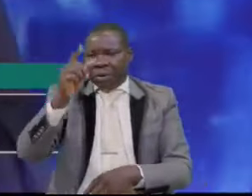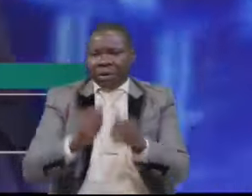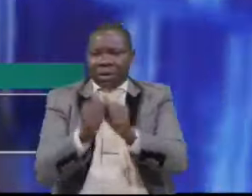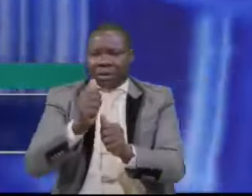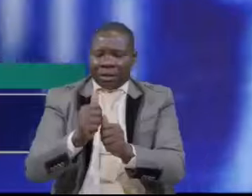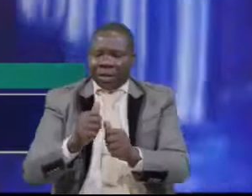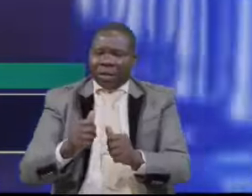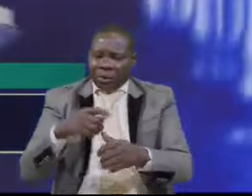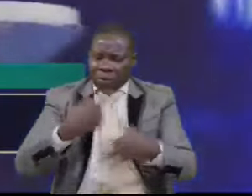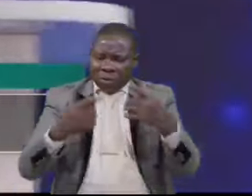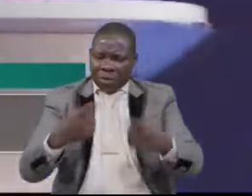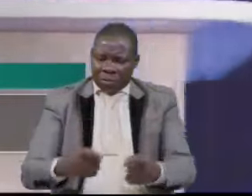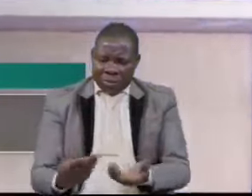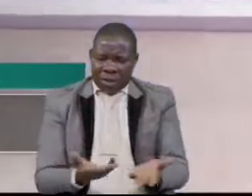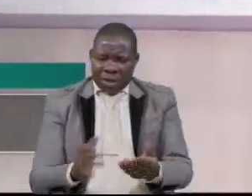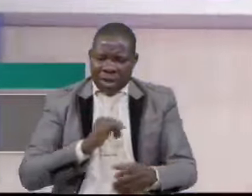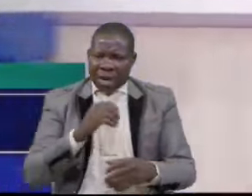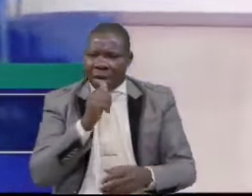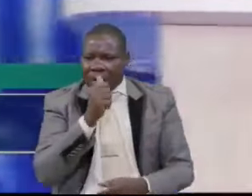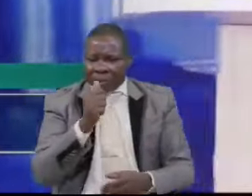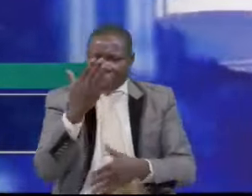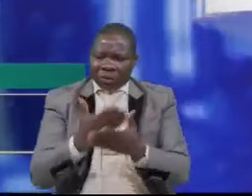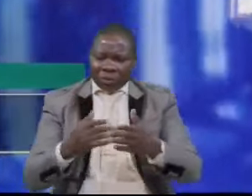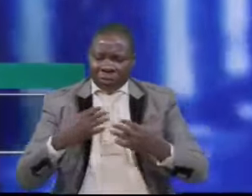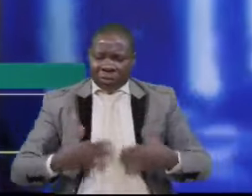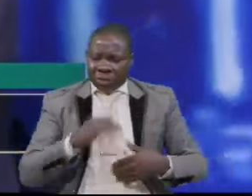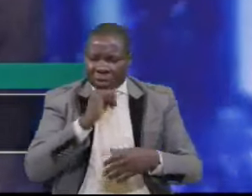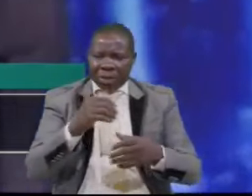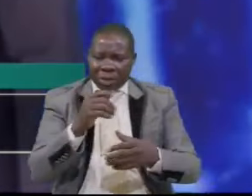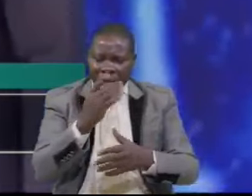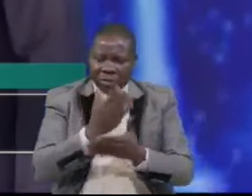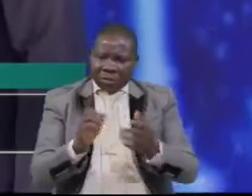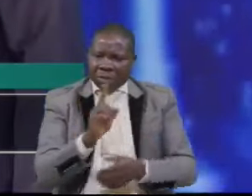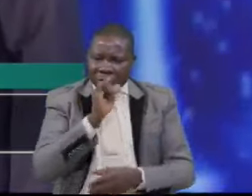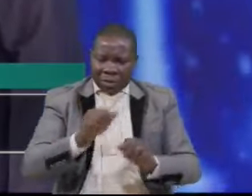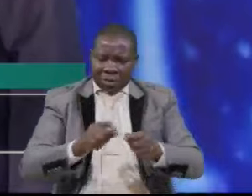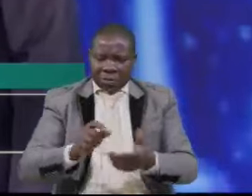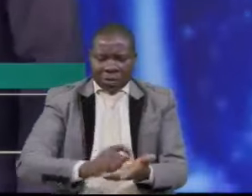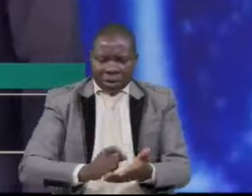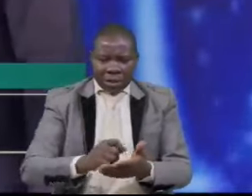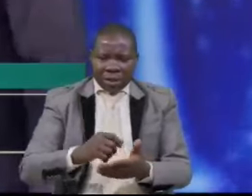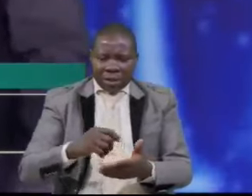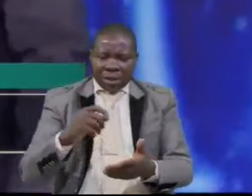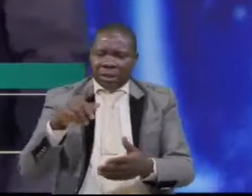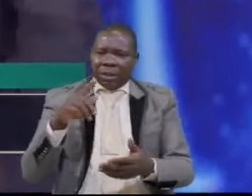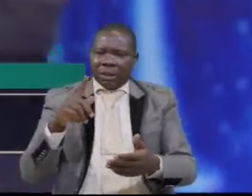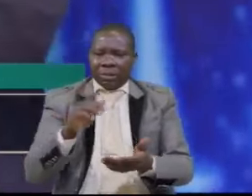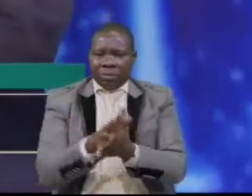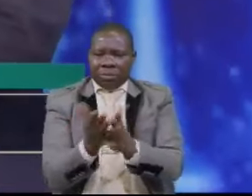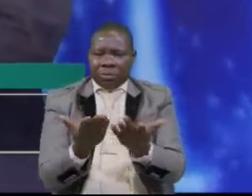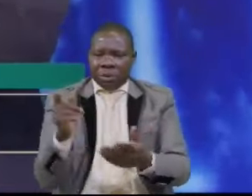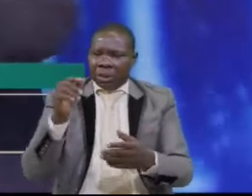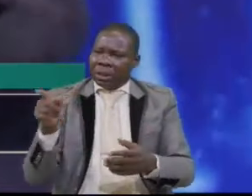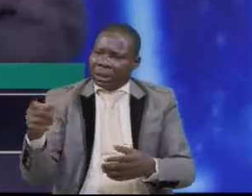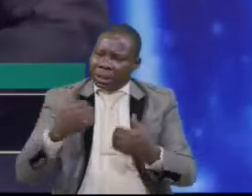is able to write a textbook. He has the intelligence. He has the understanding. He has the training.